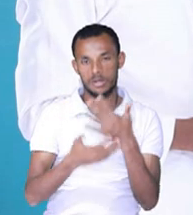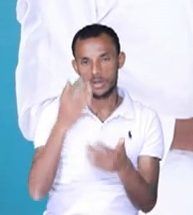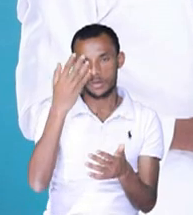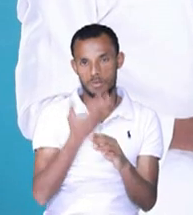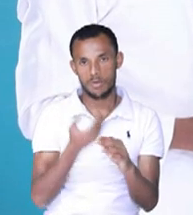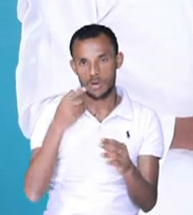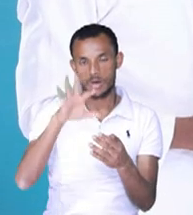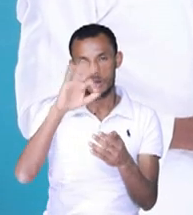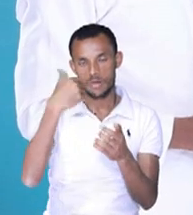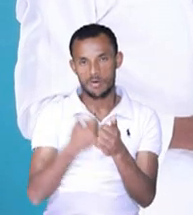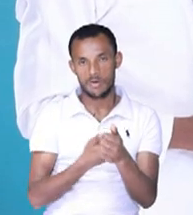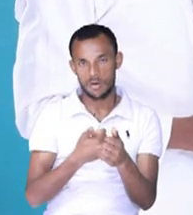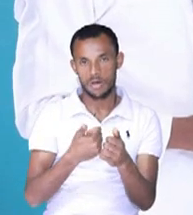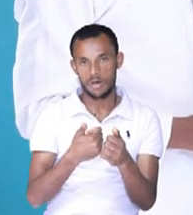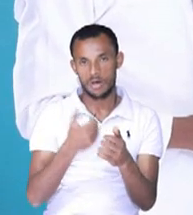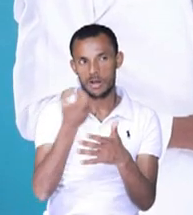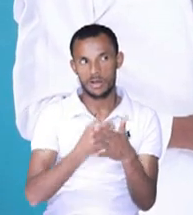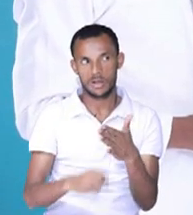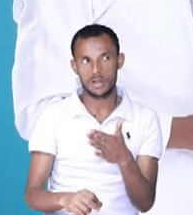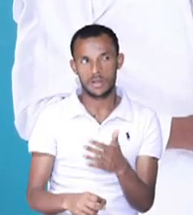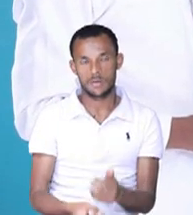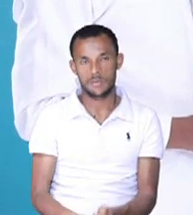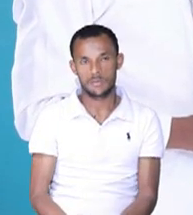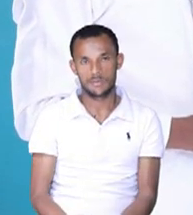You will get the following result as such.